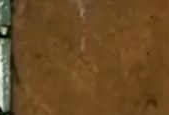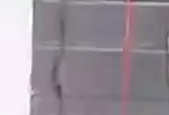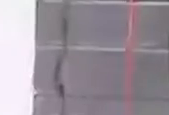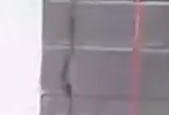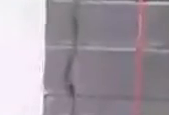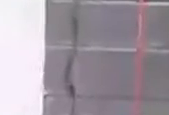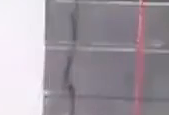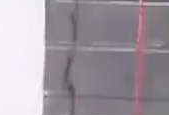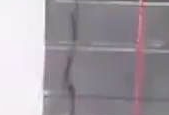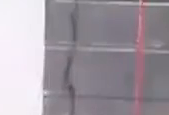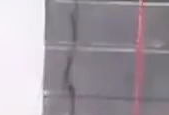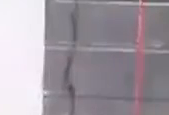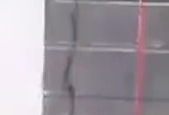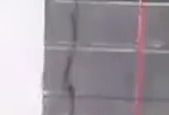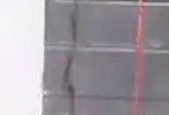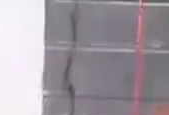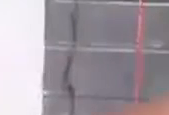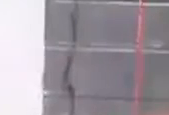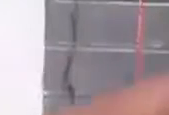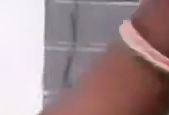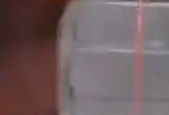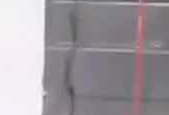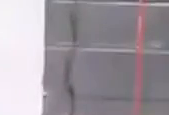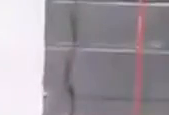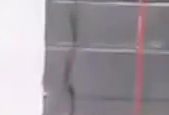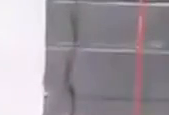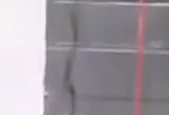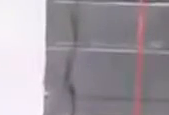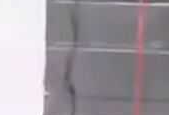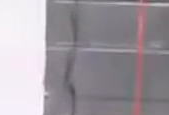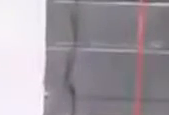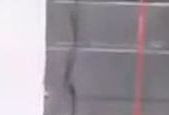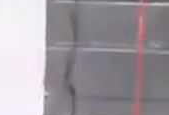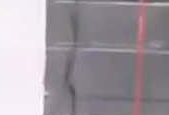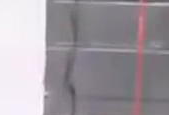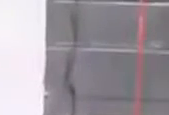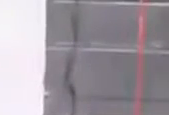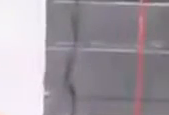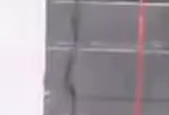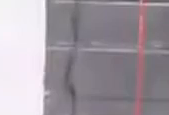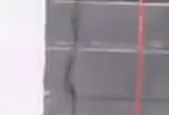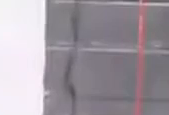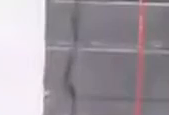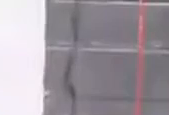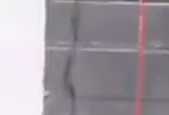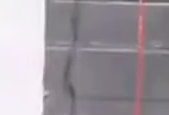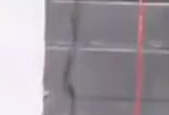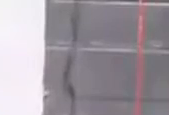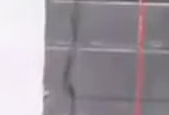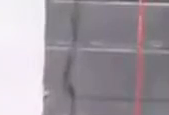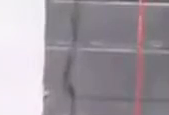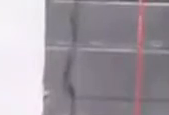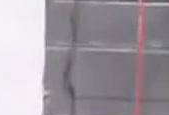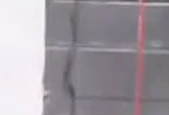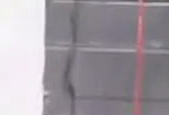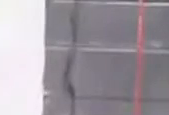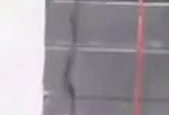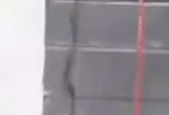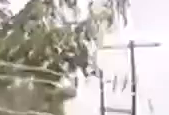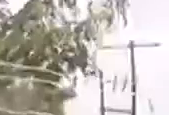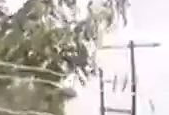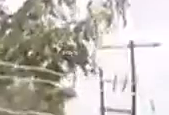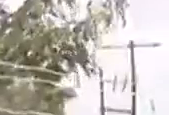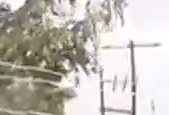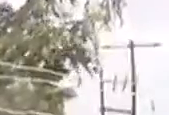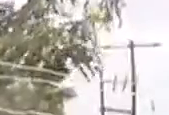juu. Uki transmit that voltage from the toilet direct to the house, there will be power loss during transmission. Sasa you have to transmit it in high